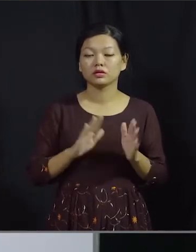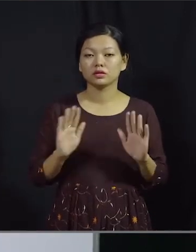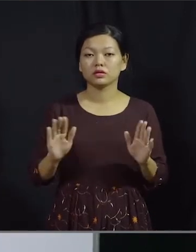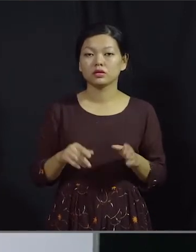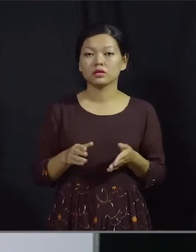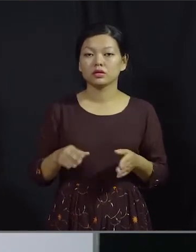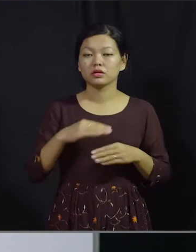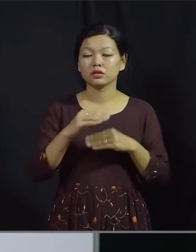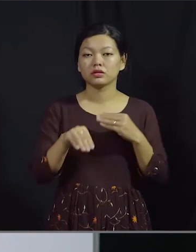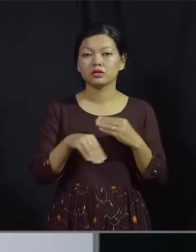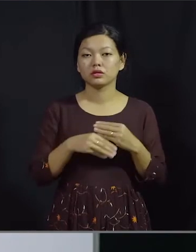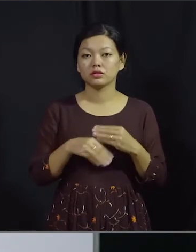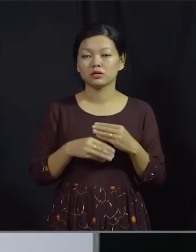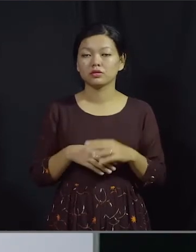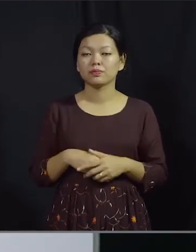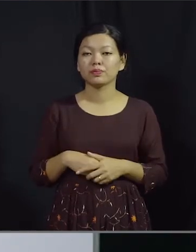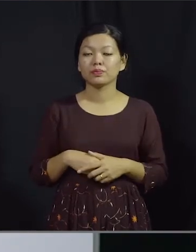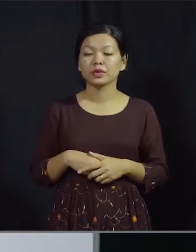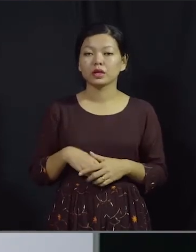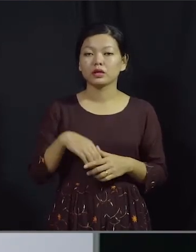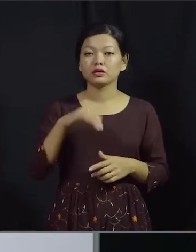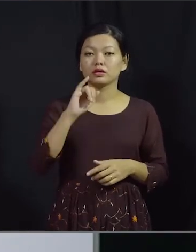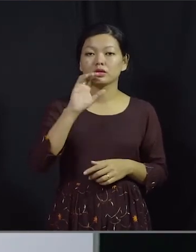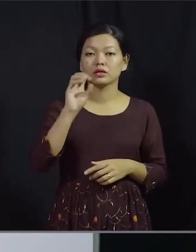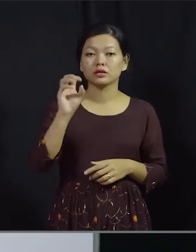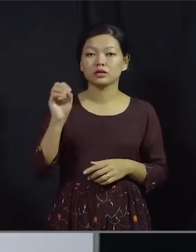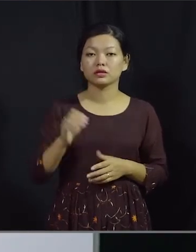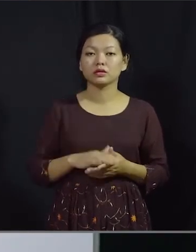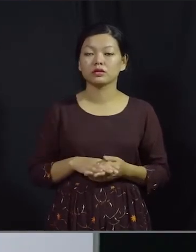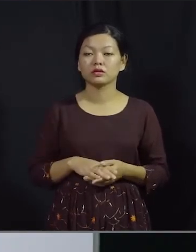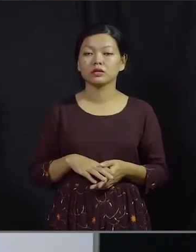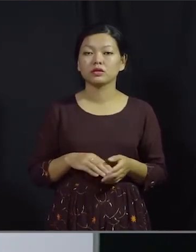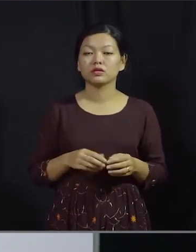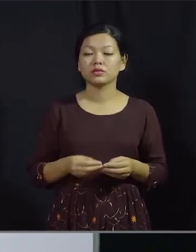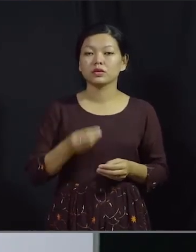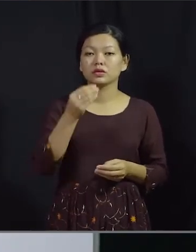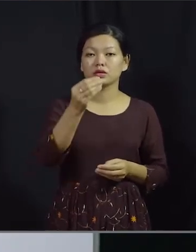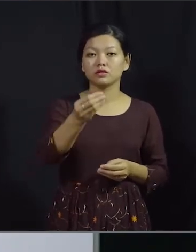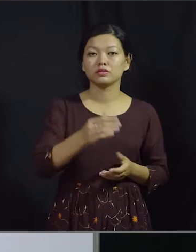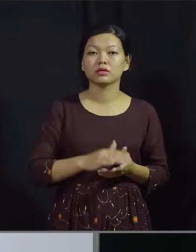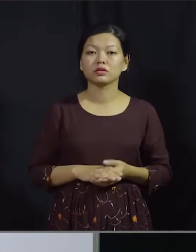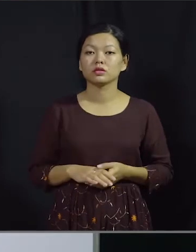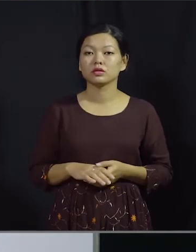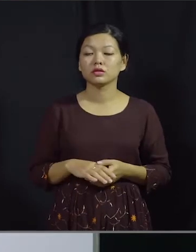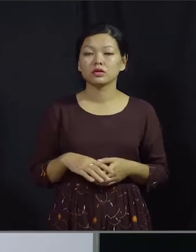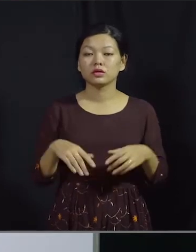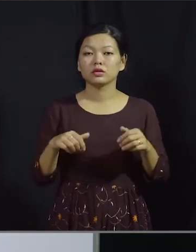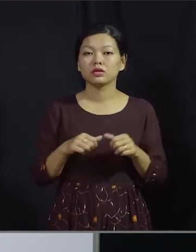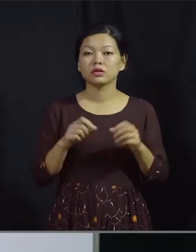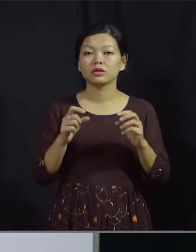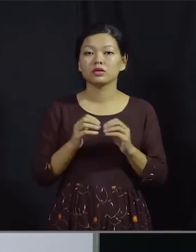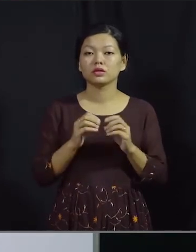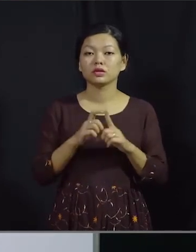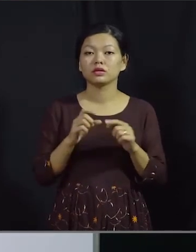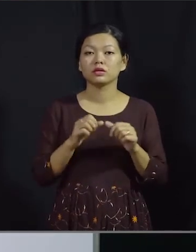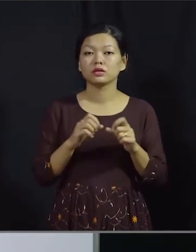An unaccounted accrued income of rupees 600 be provided for. A debtor whose dues